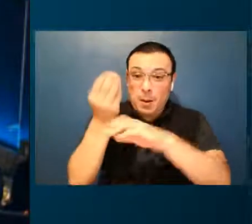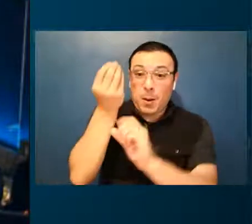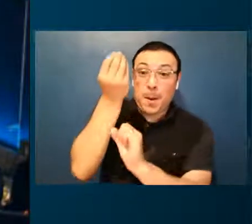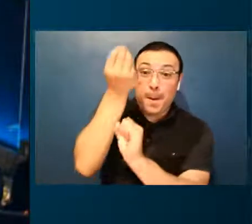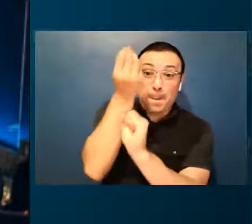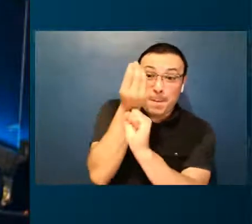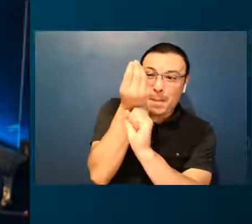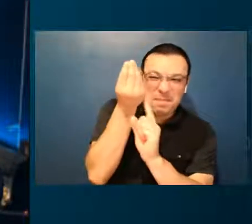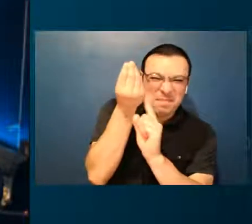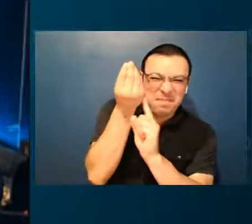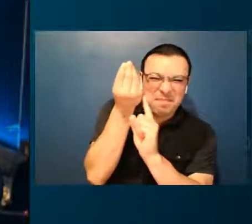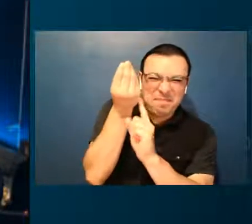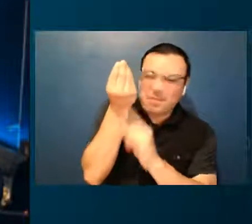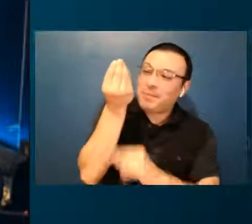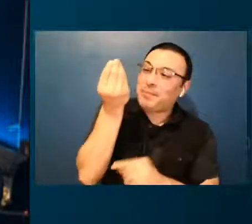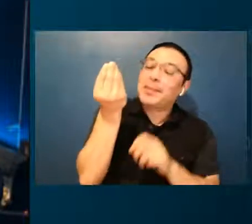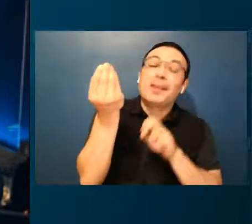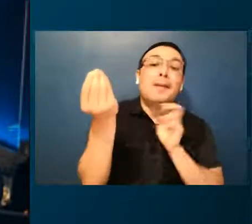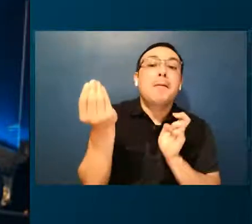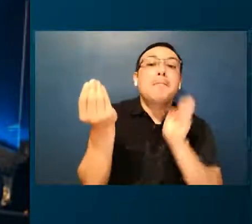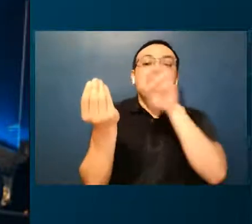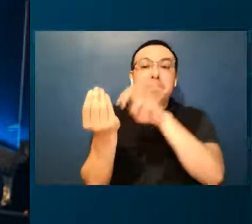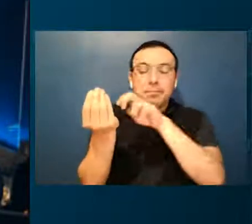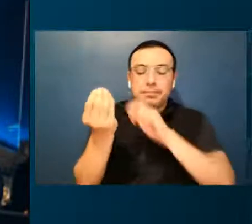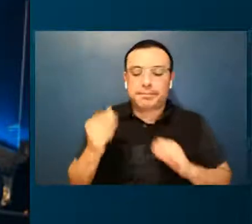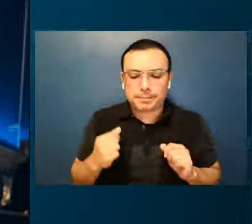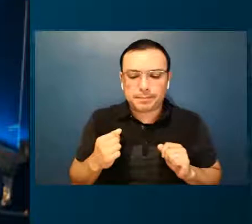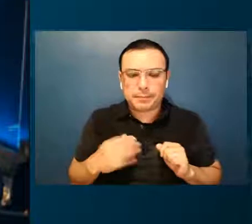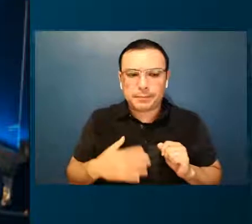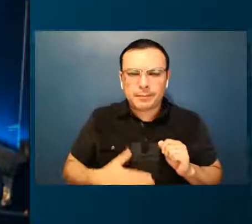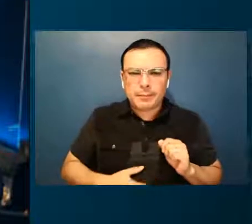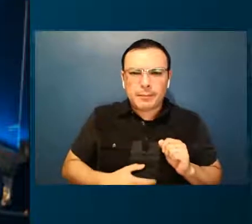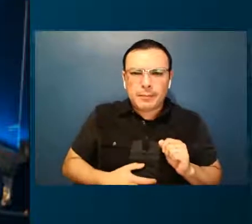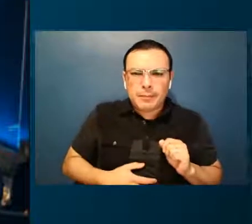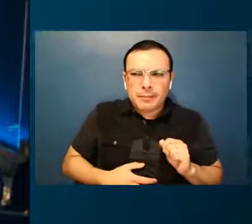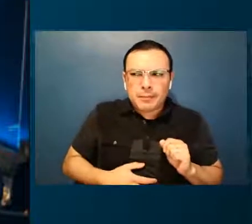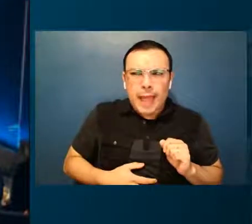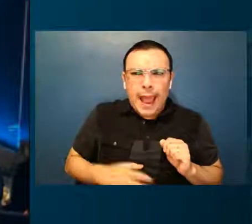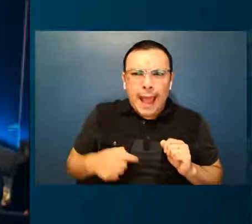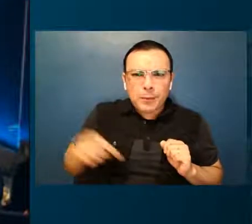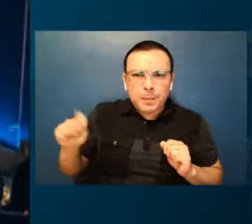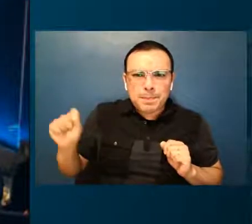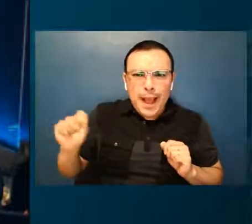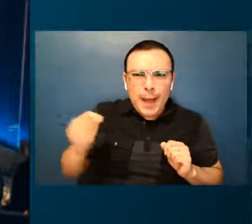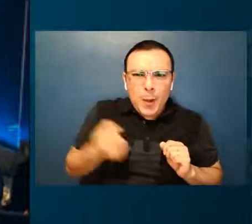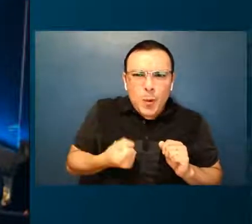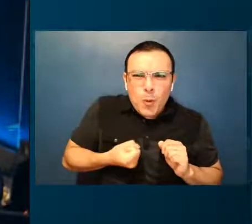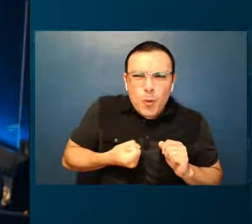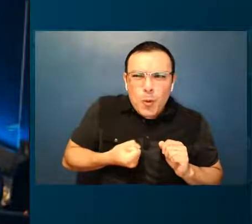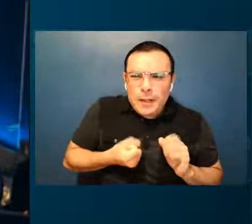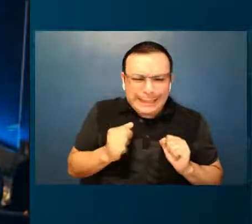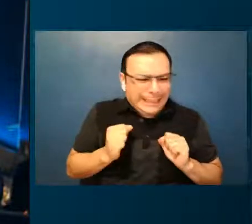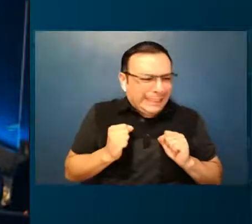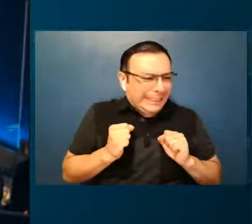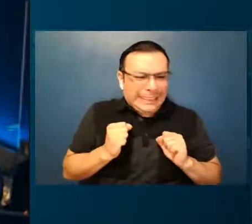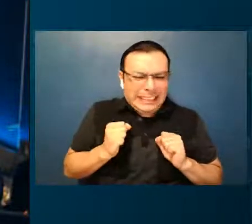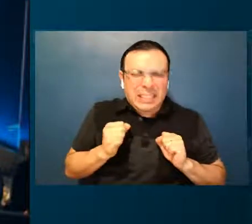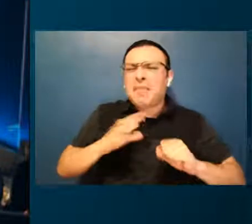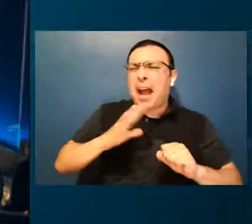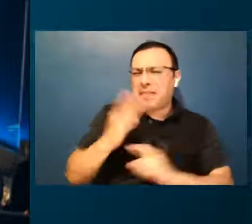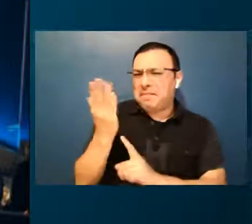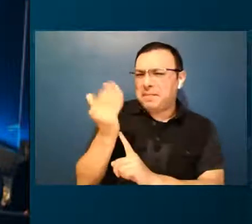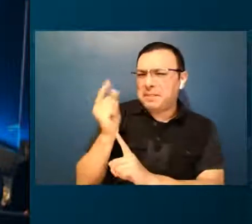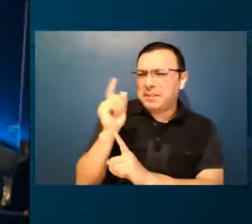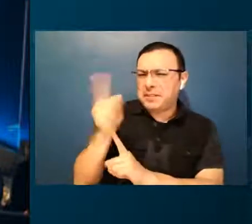he figured, all right, mission's only 15 minutes. He could probably hold it. But this was the first time that we had sent an American into